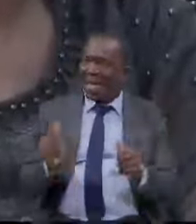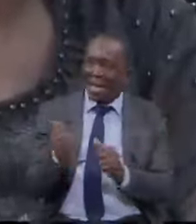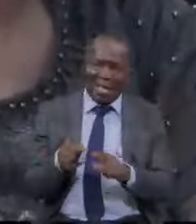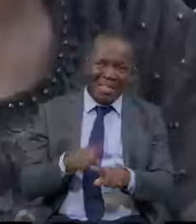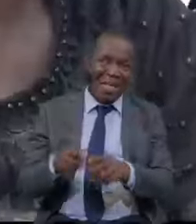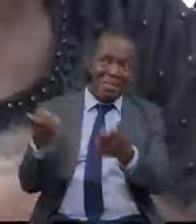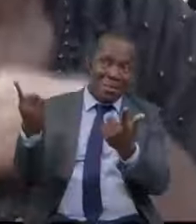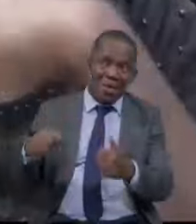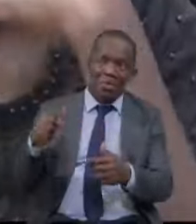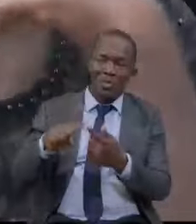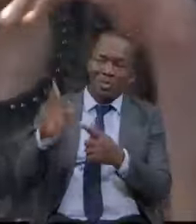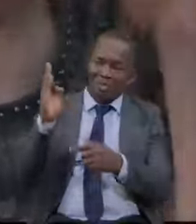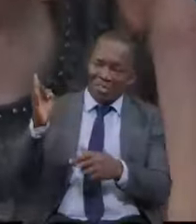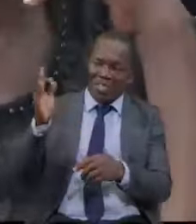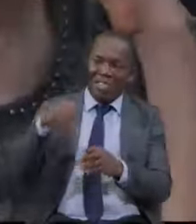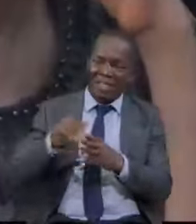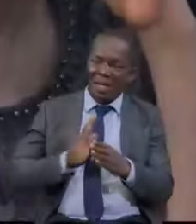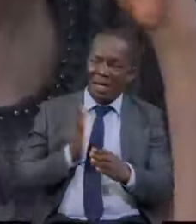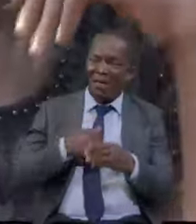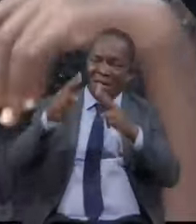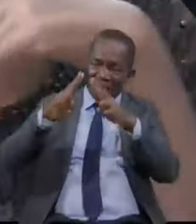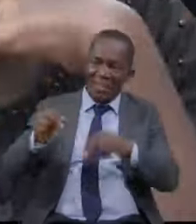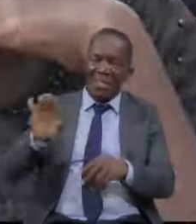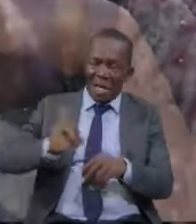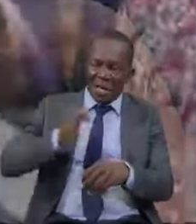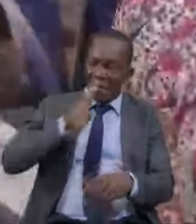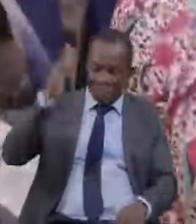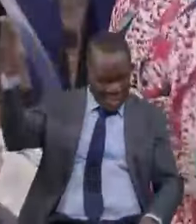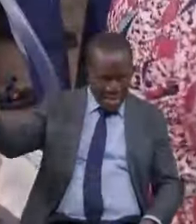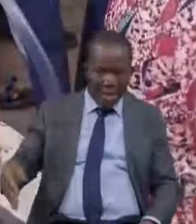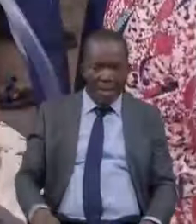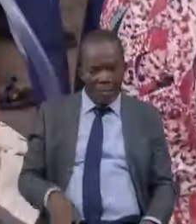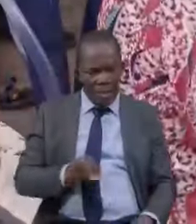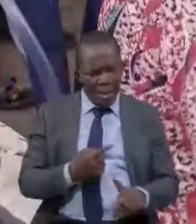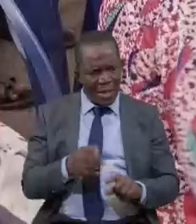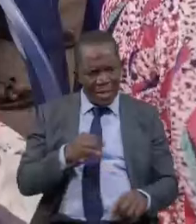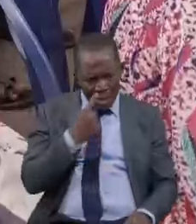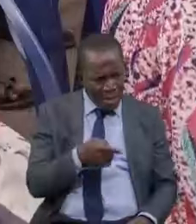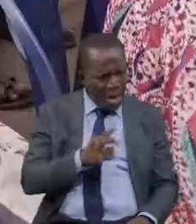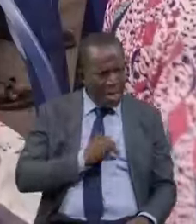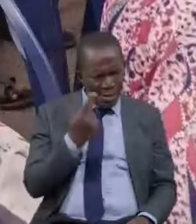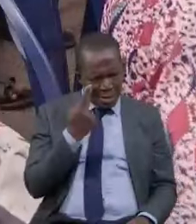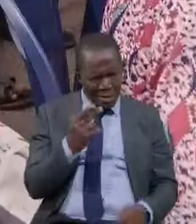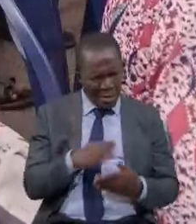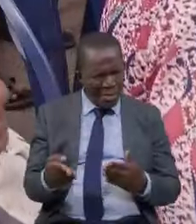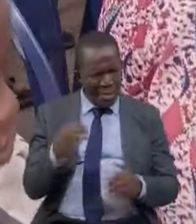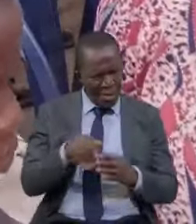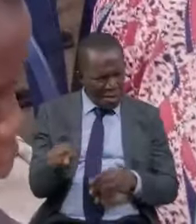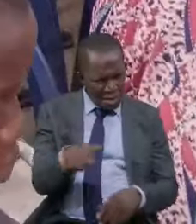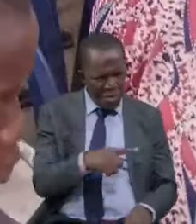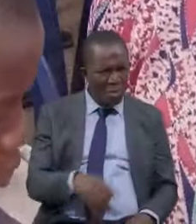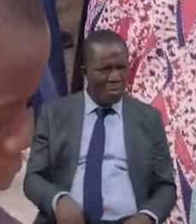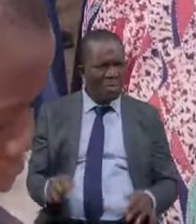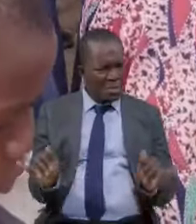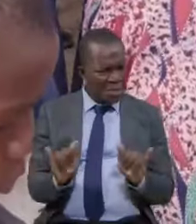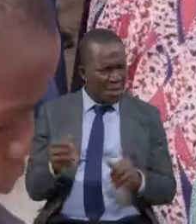something about you. The same way you reacted 15, 20 years ago to this kind